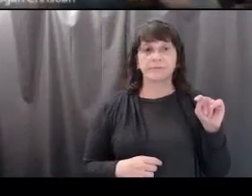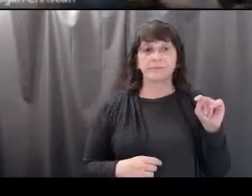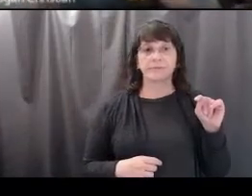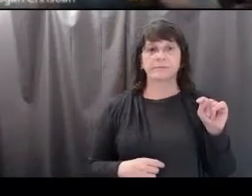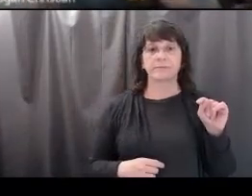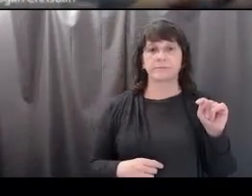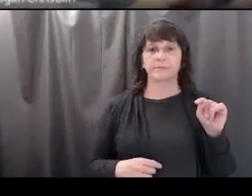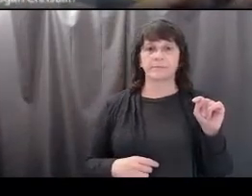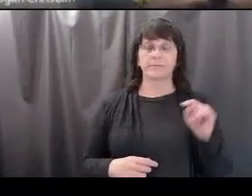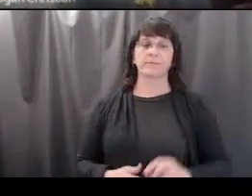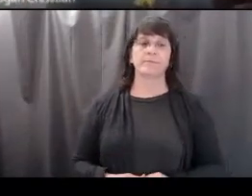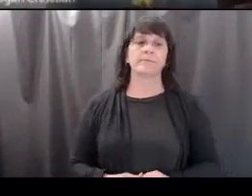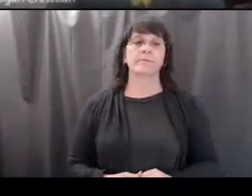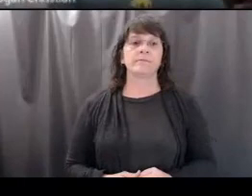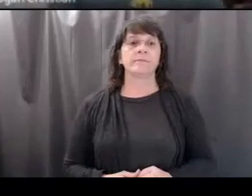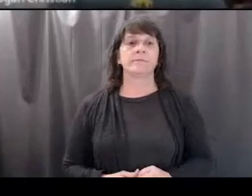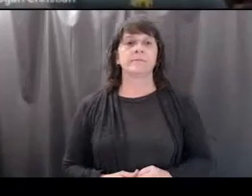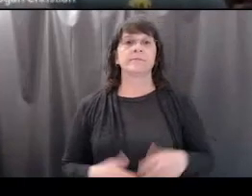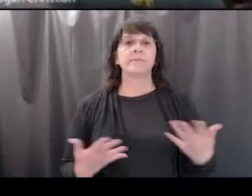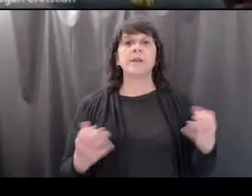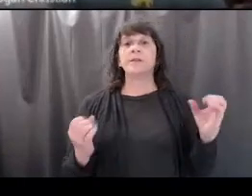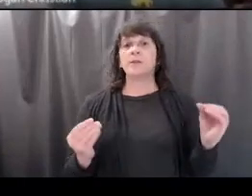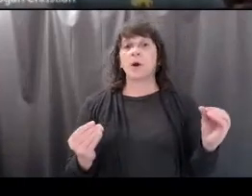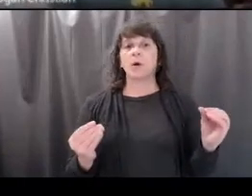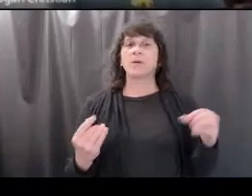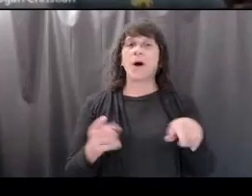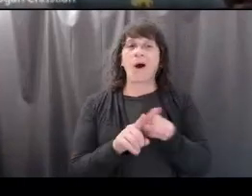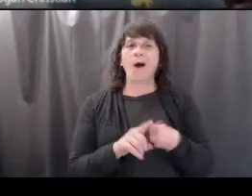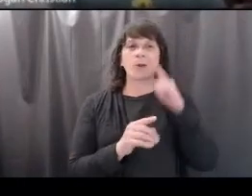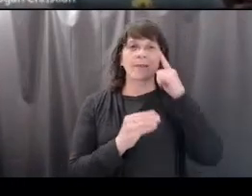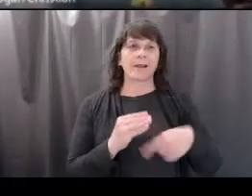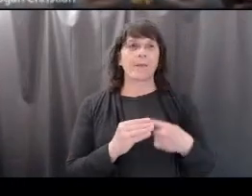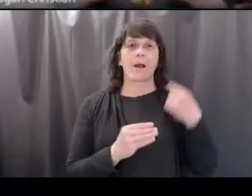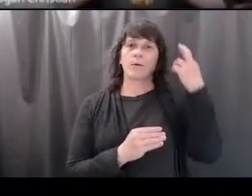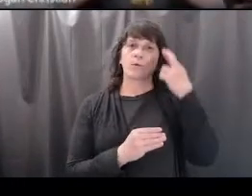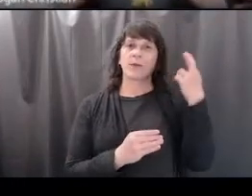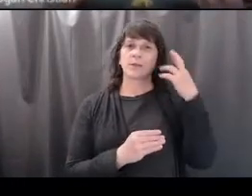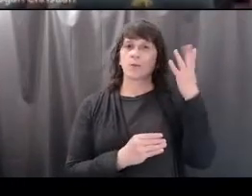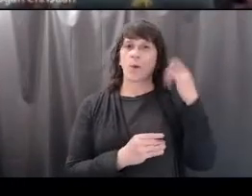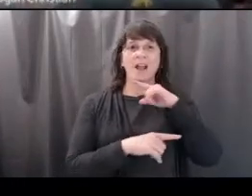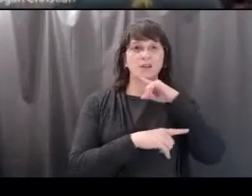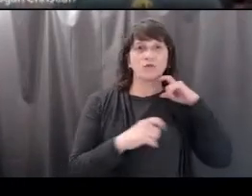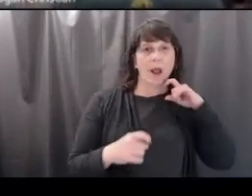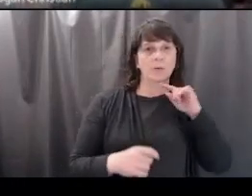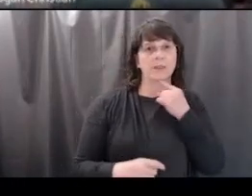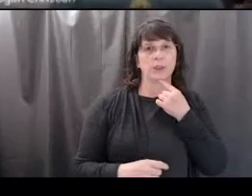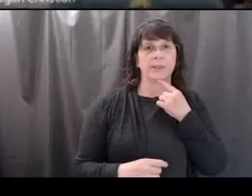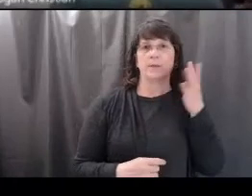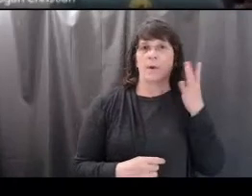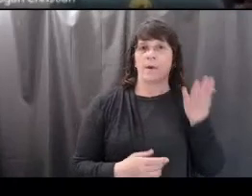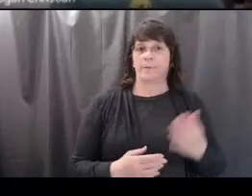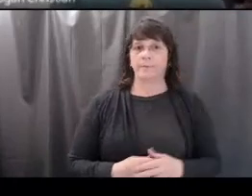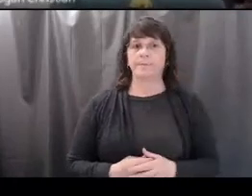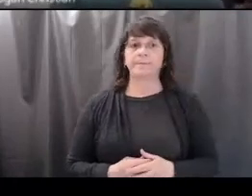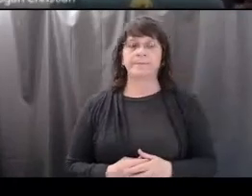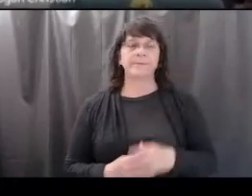another extreme is droughts. So let's also think of some factors that determine how severe a drought will be.